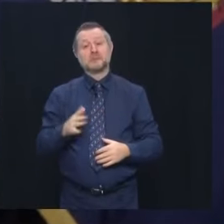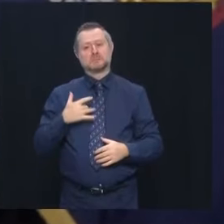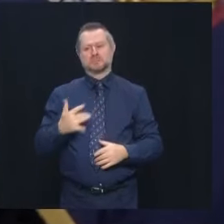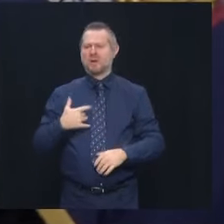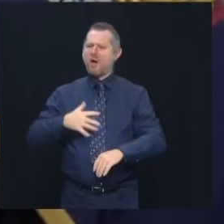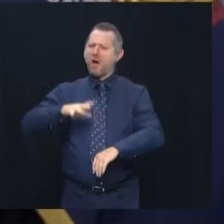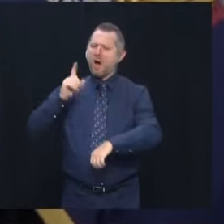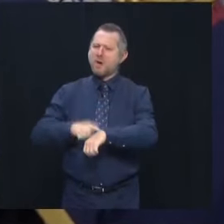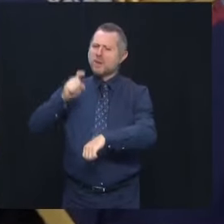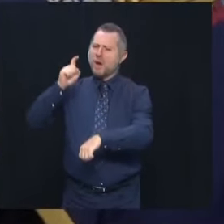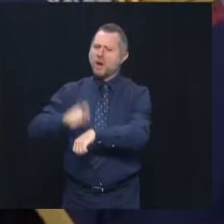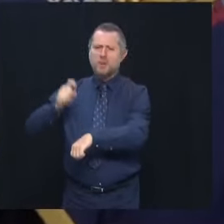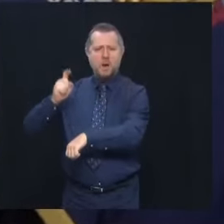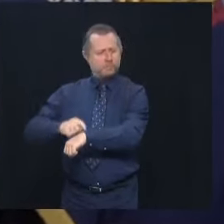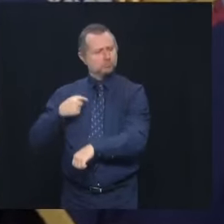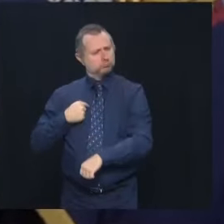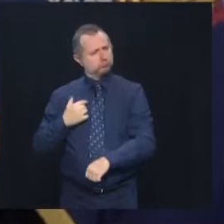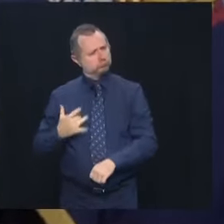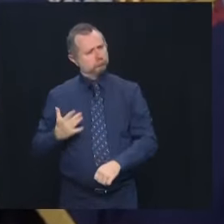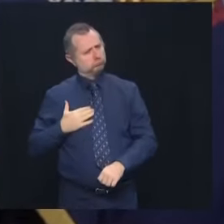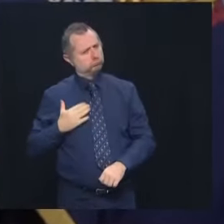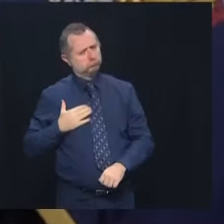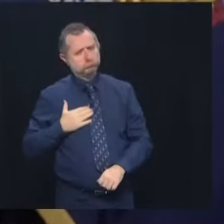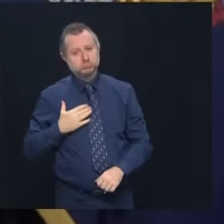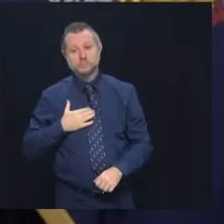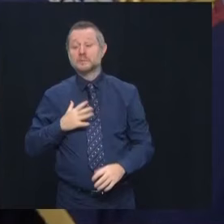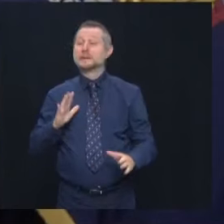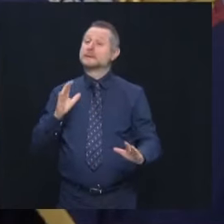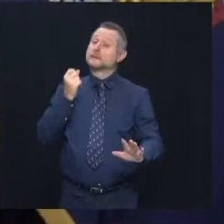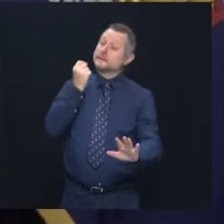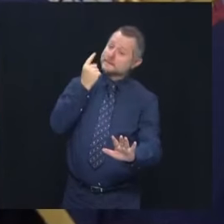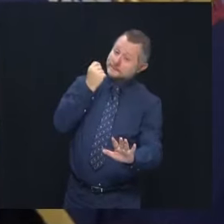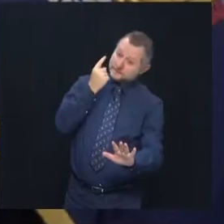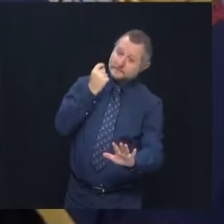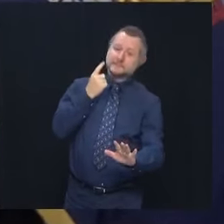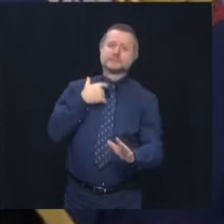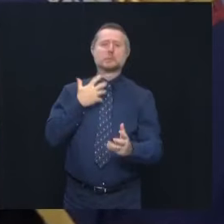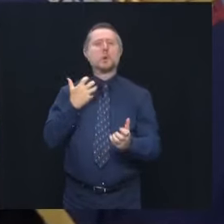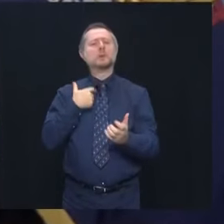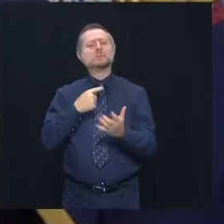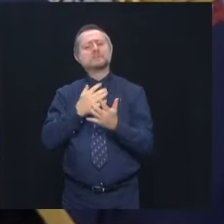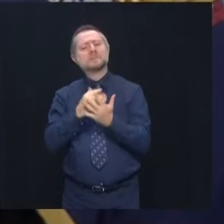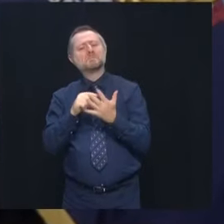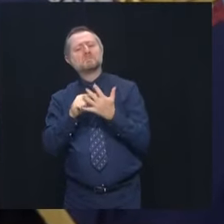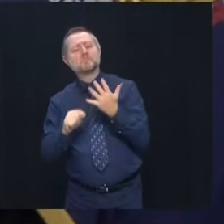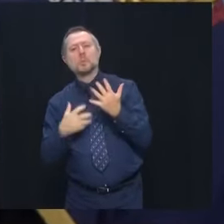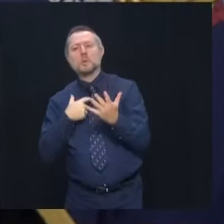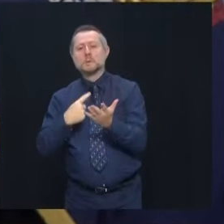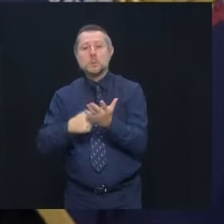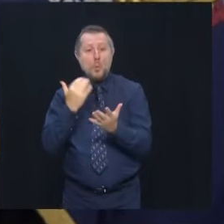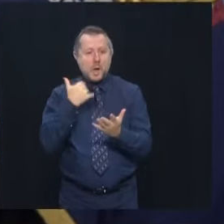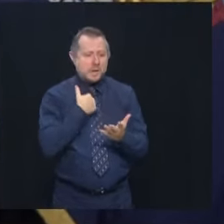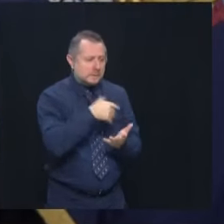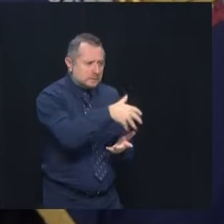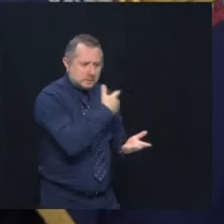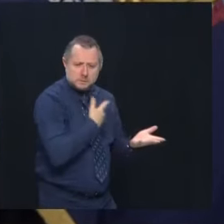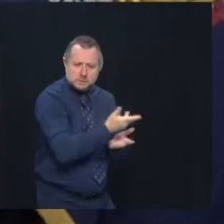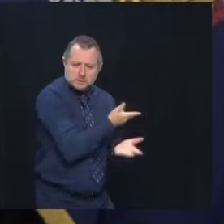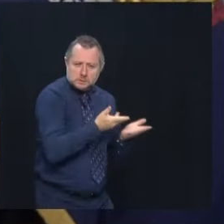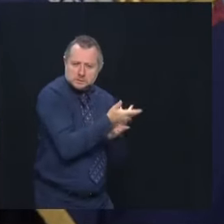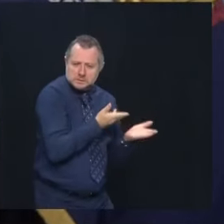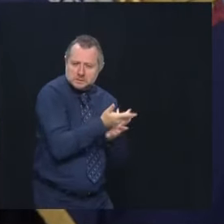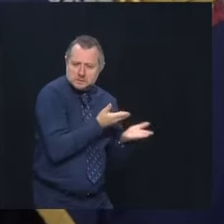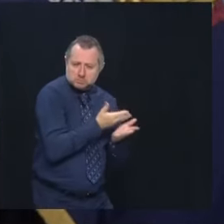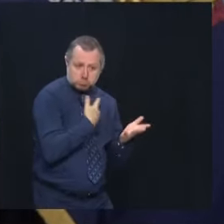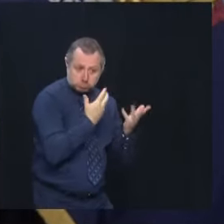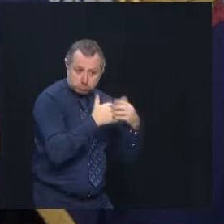punctuality. But some of the issues that we are going to discuss today, we were just working on resolving, and that's the